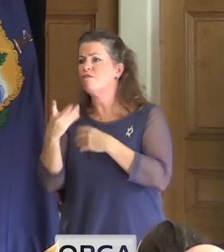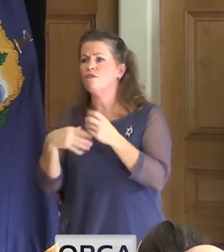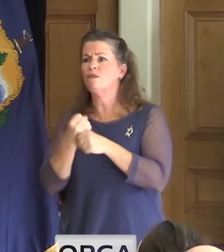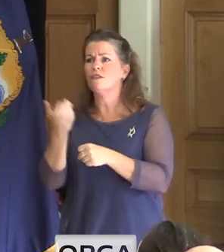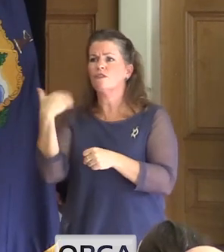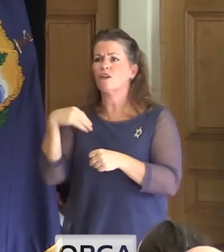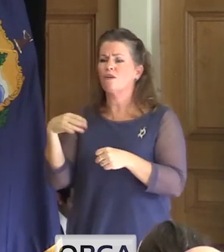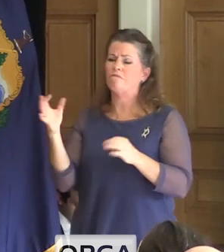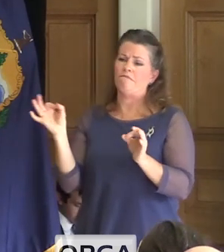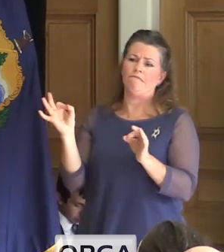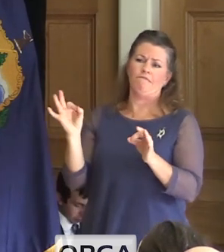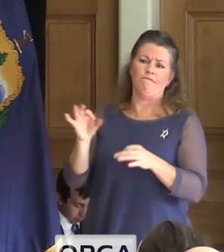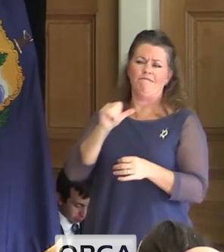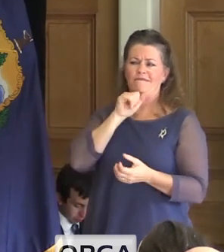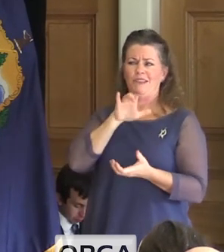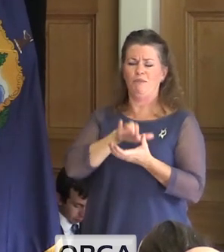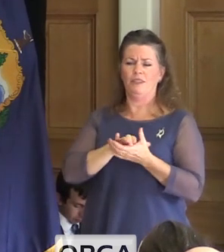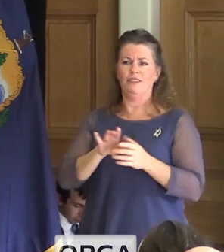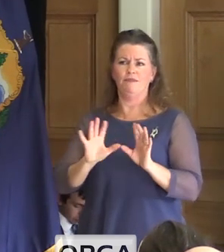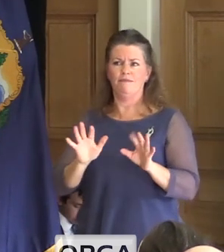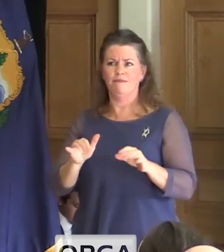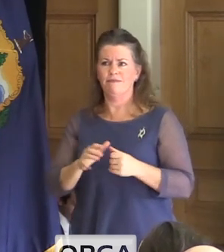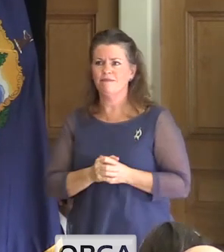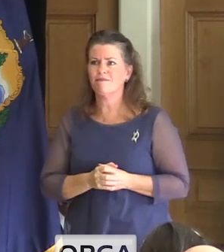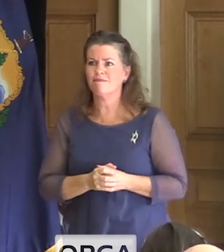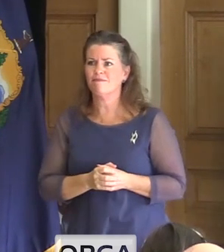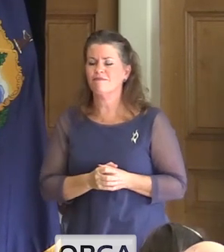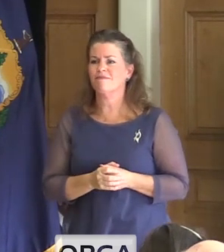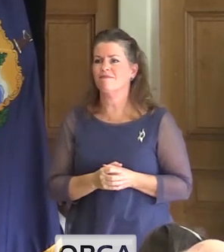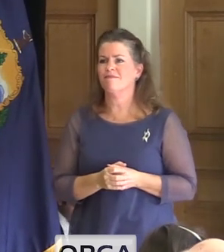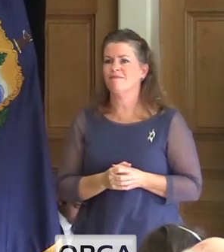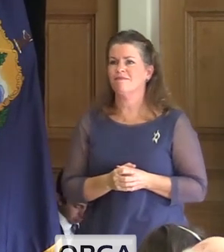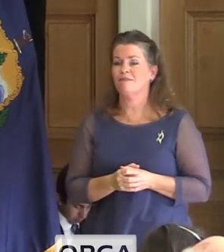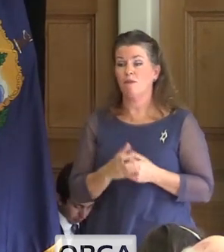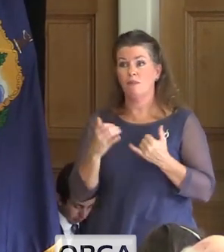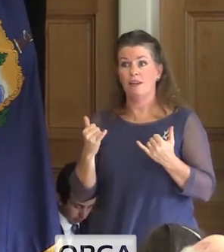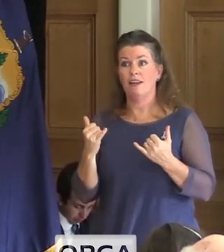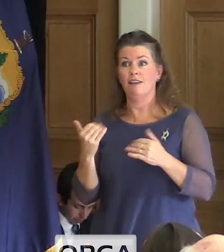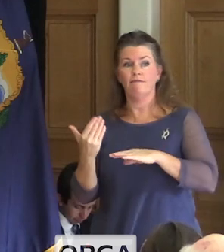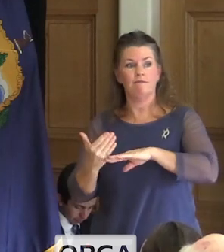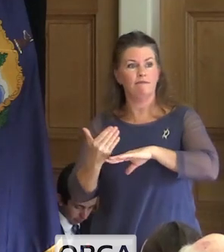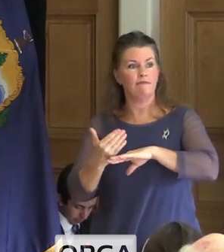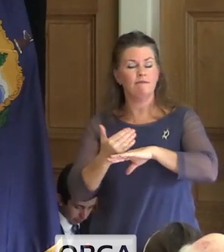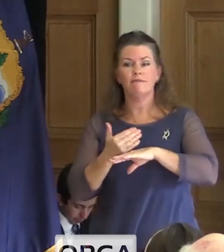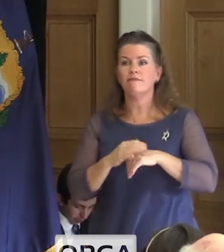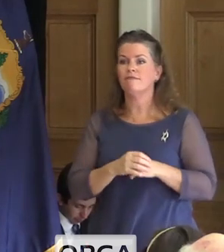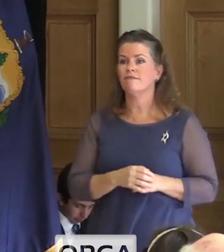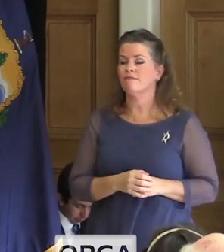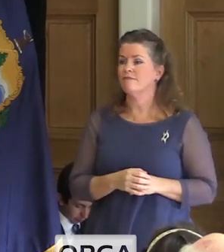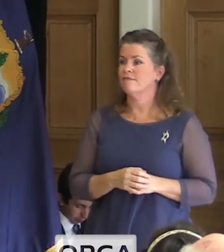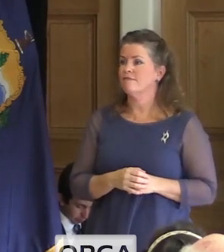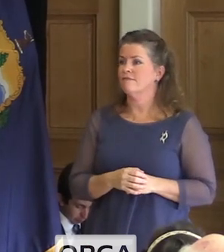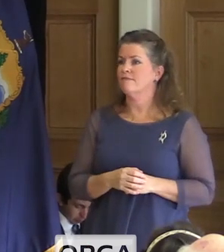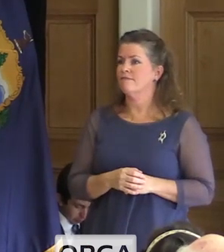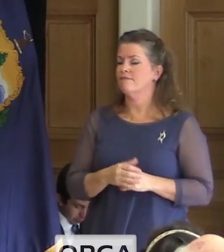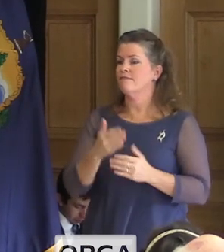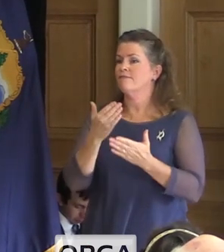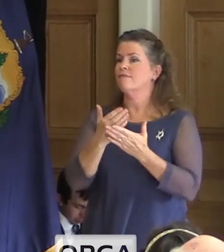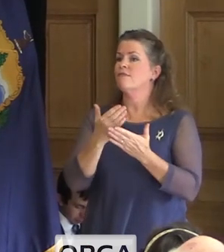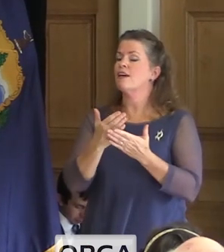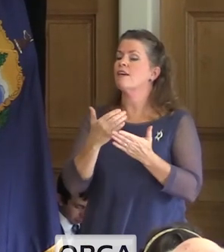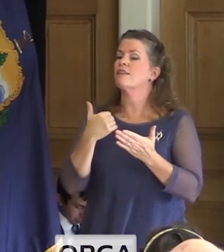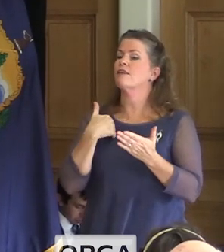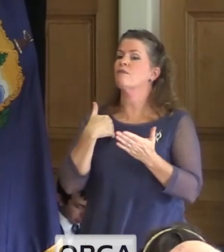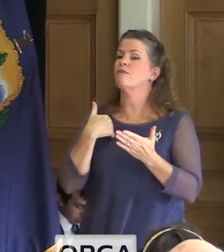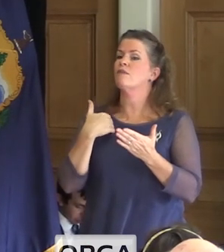anybody was talking about. Some people were, but not many. And that is the fact that we have a broken,